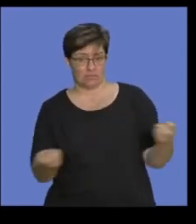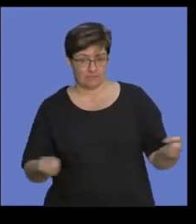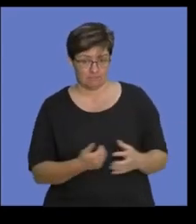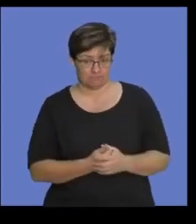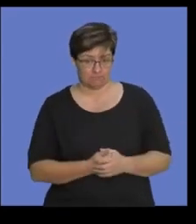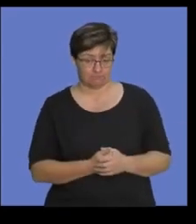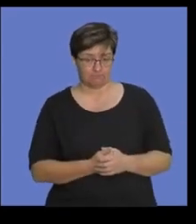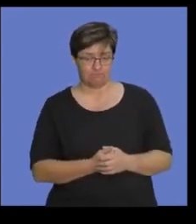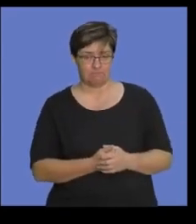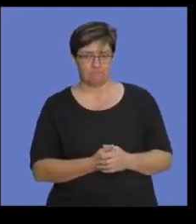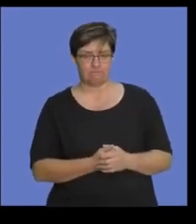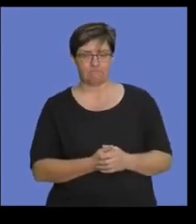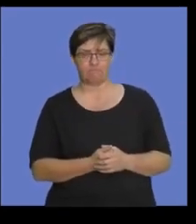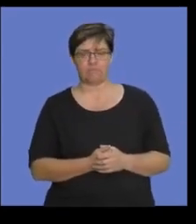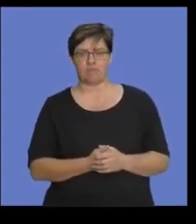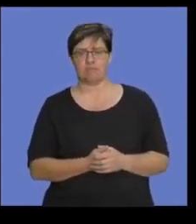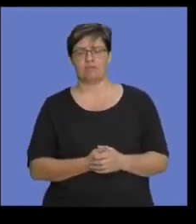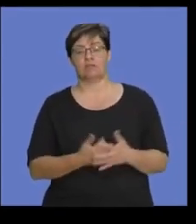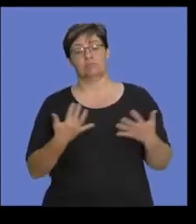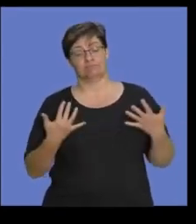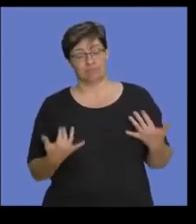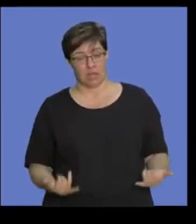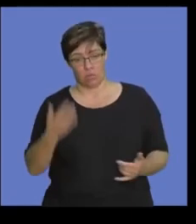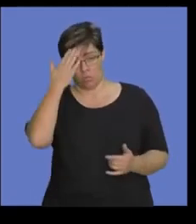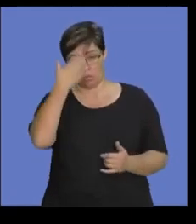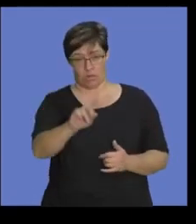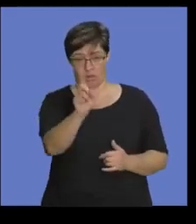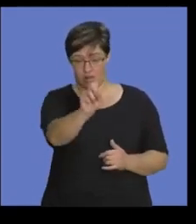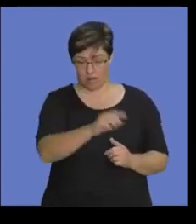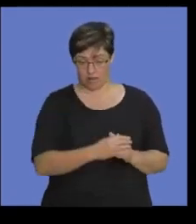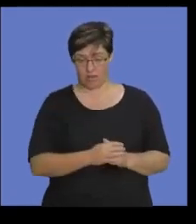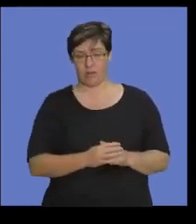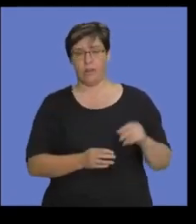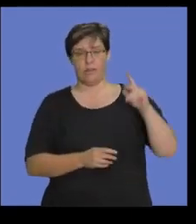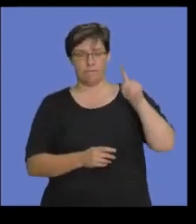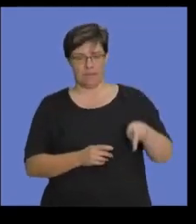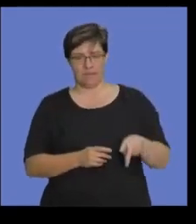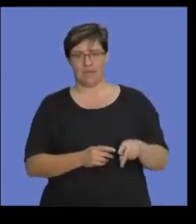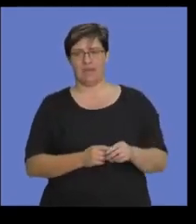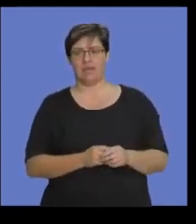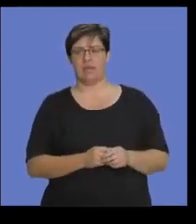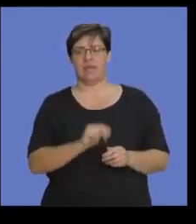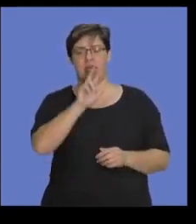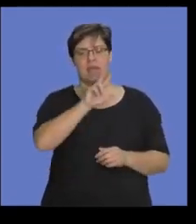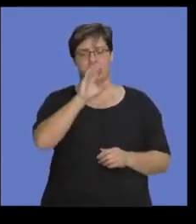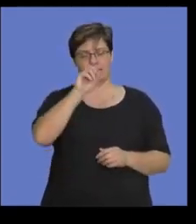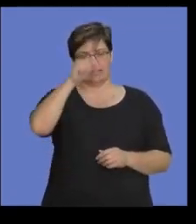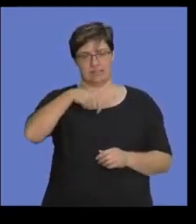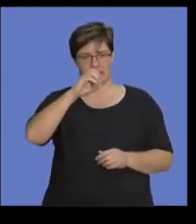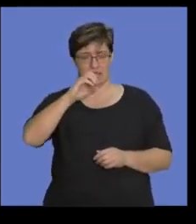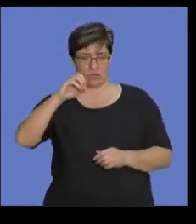equipment. So what we then know here is P is the 80,000, I is